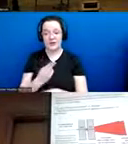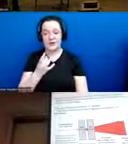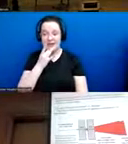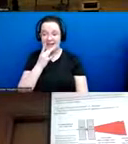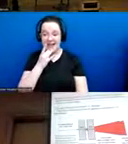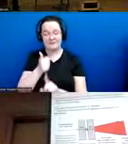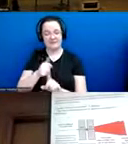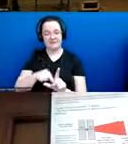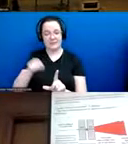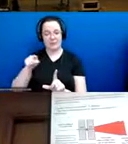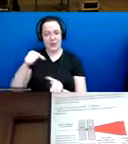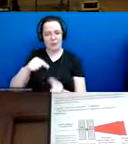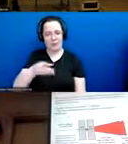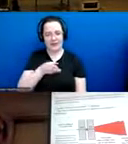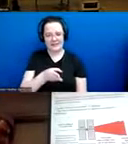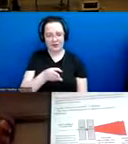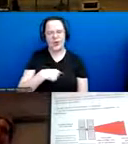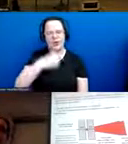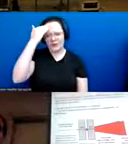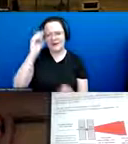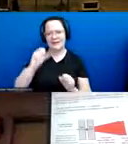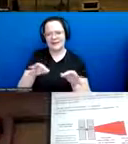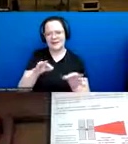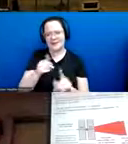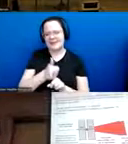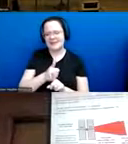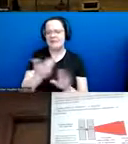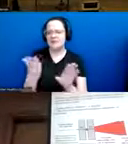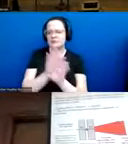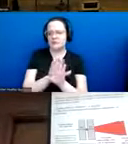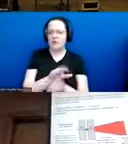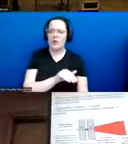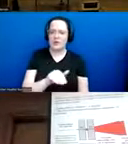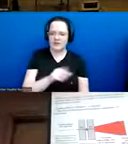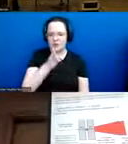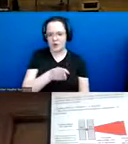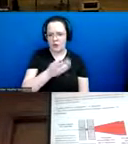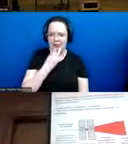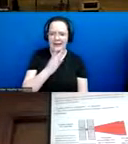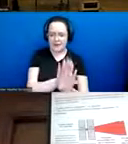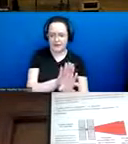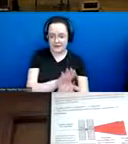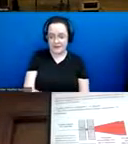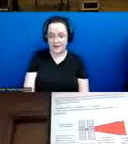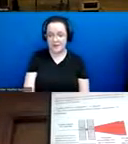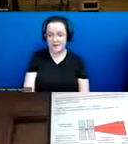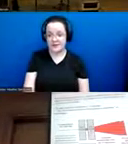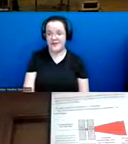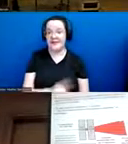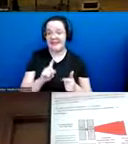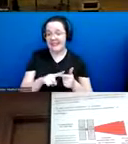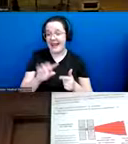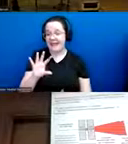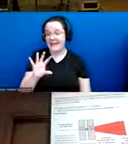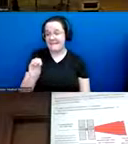we know can be described as a superposition of horizontal and vertical light, then we can, with 50% probability,